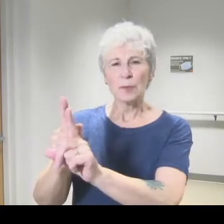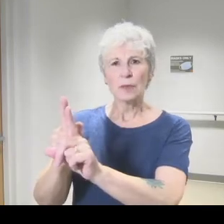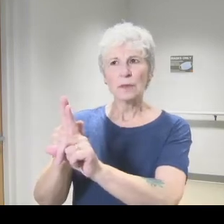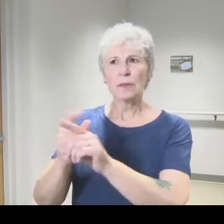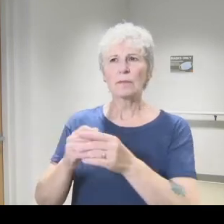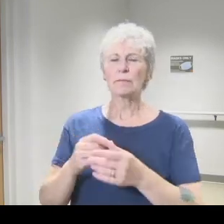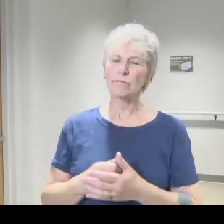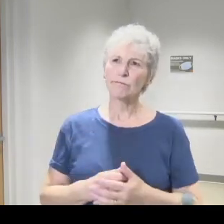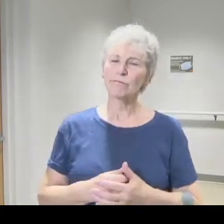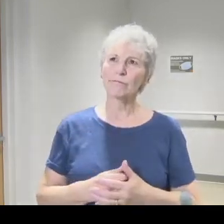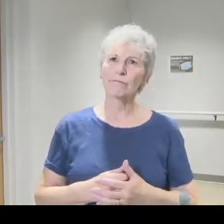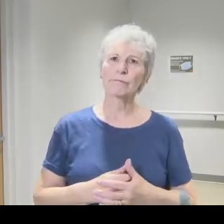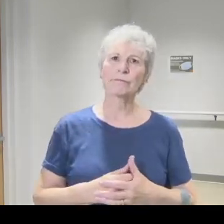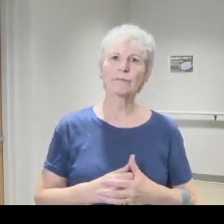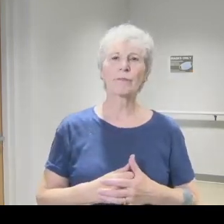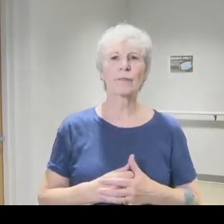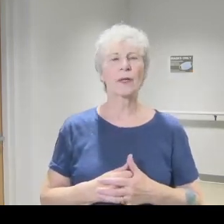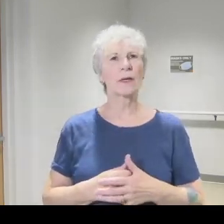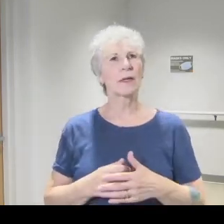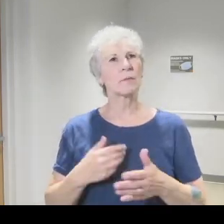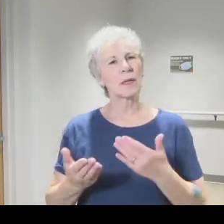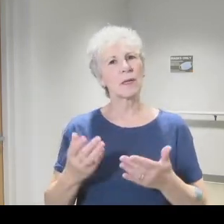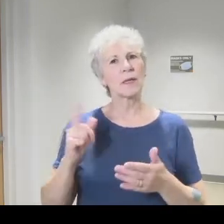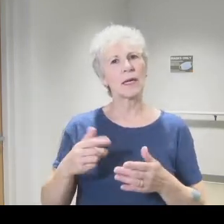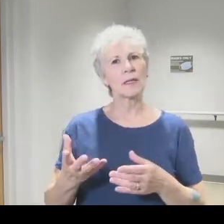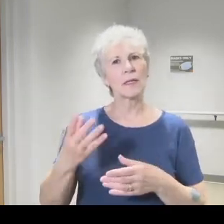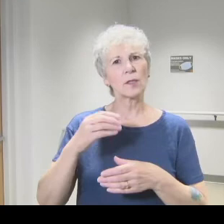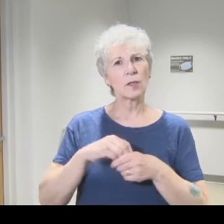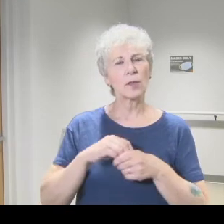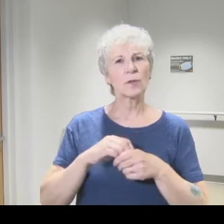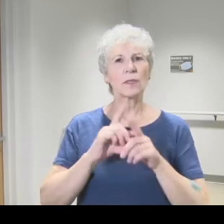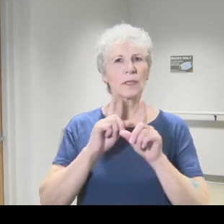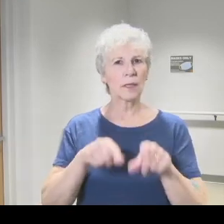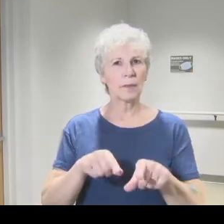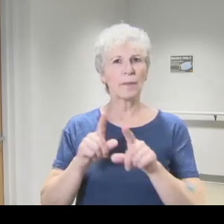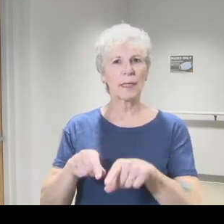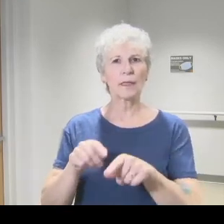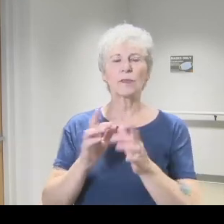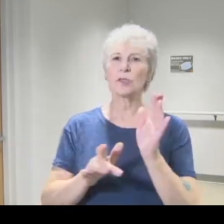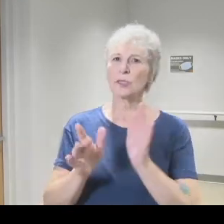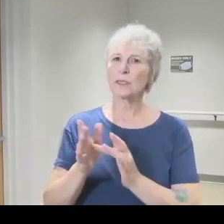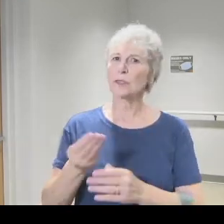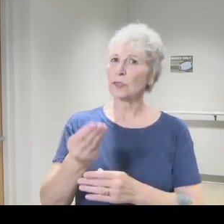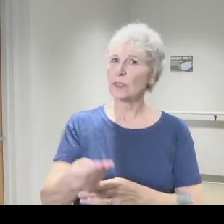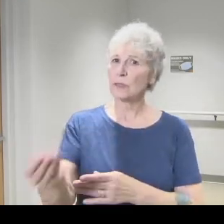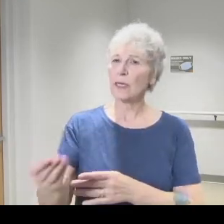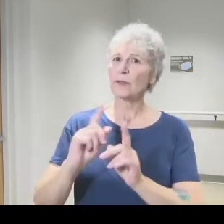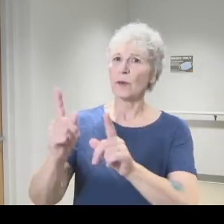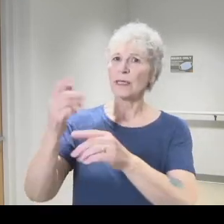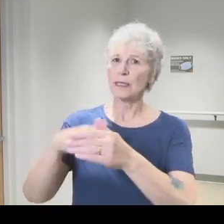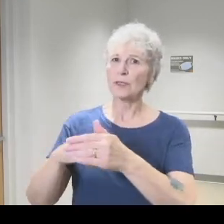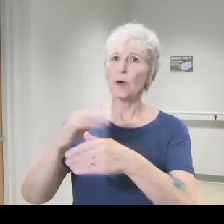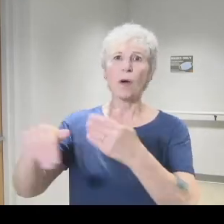guess that would have to include the command Jesus just gave them about going into all the world and making